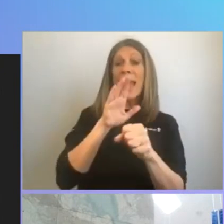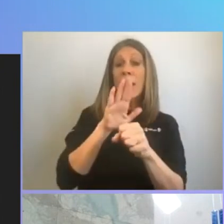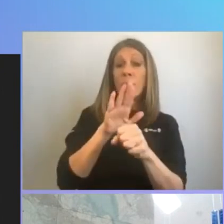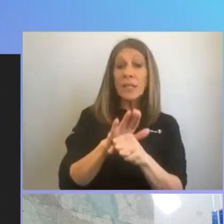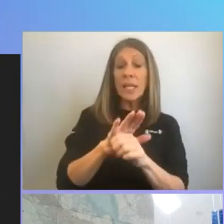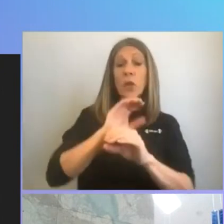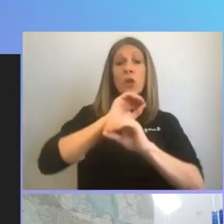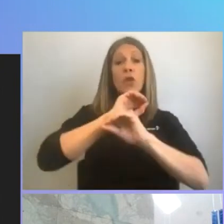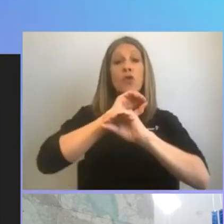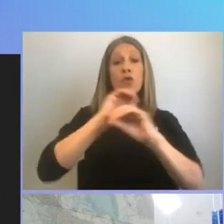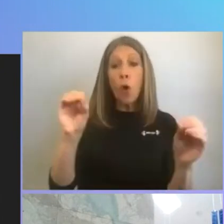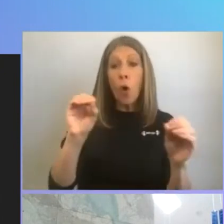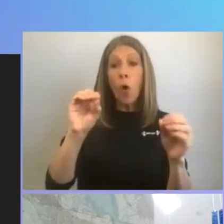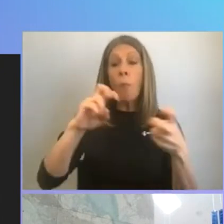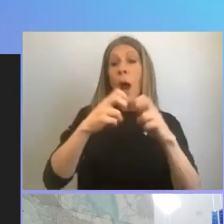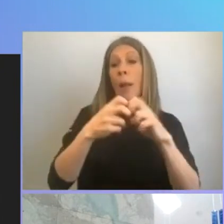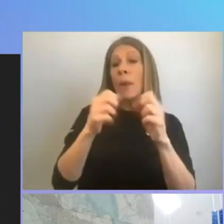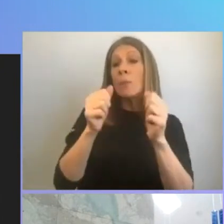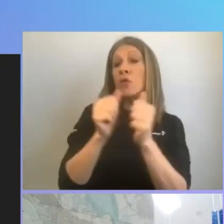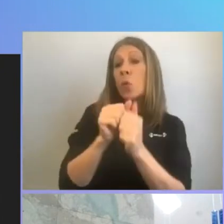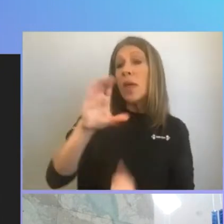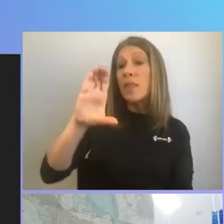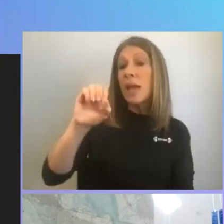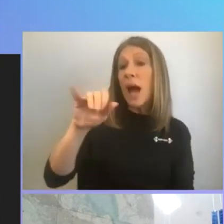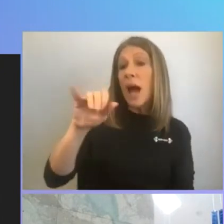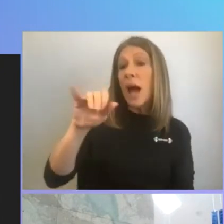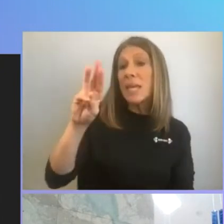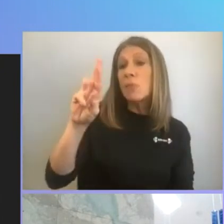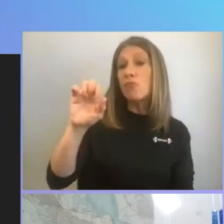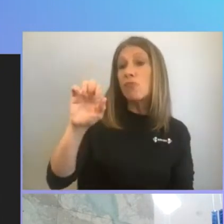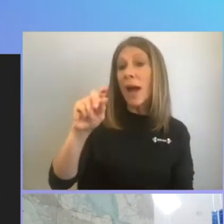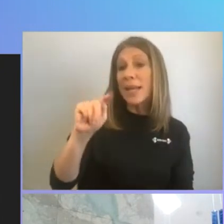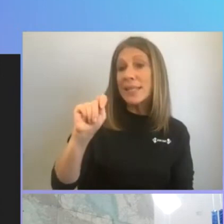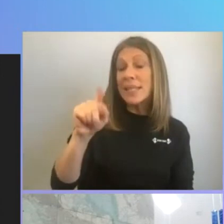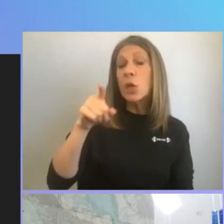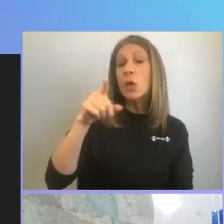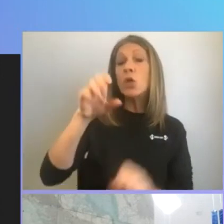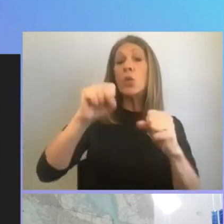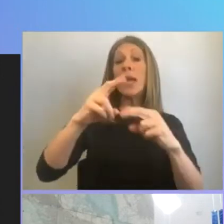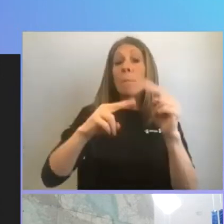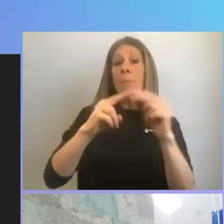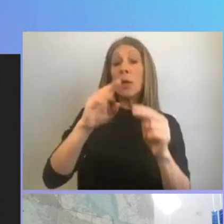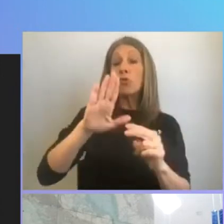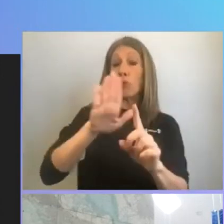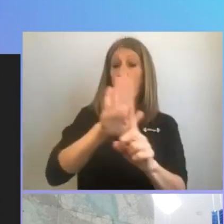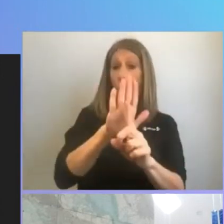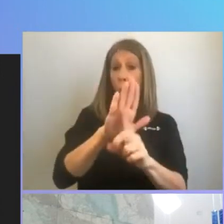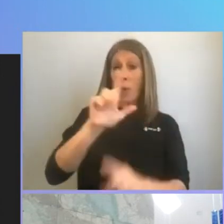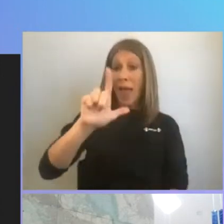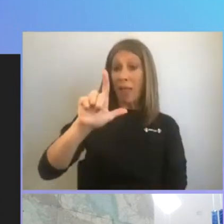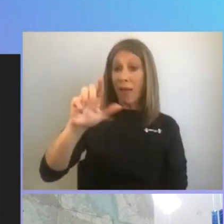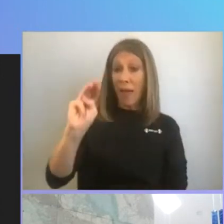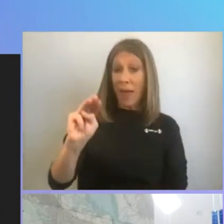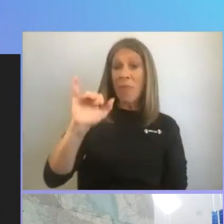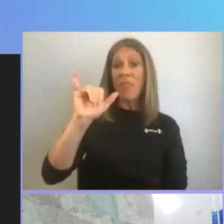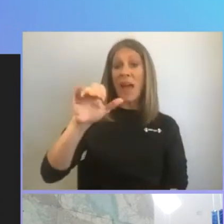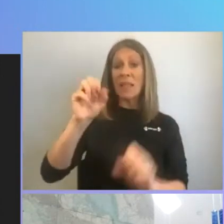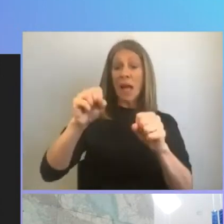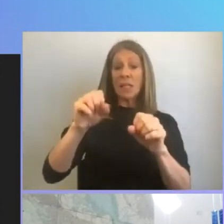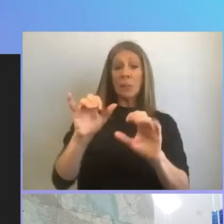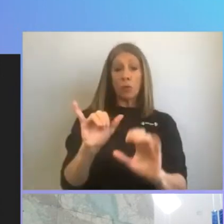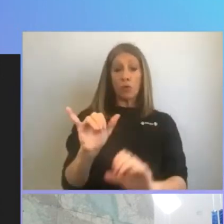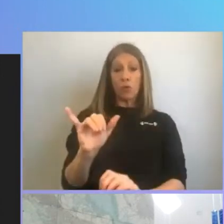no copyright issues. You can also build your own LLM. That is possible